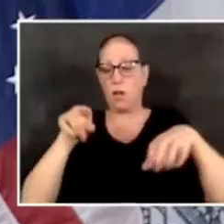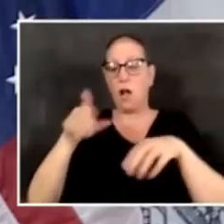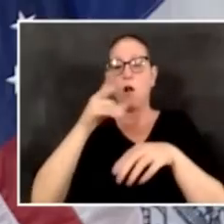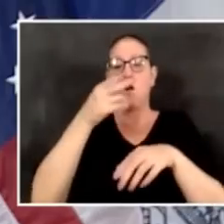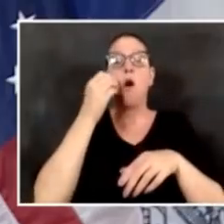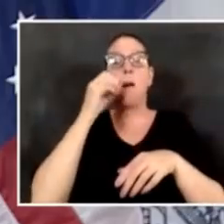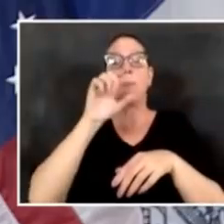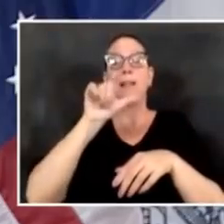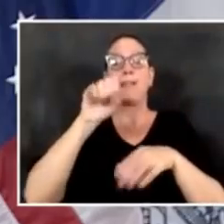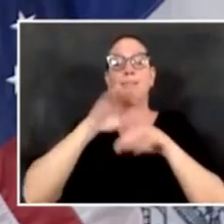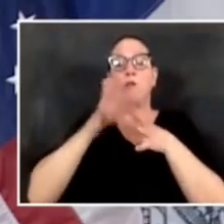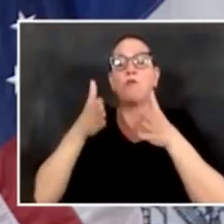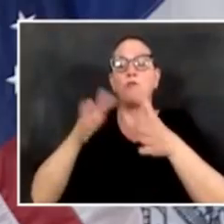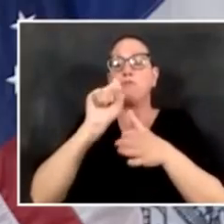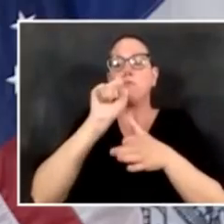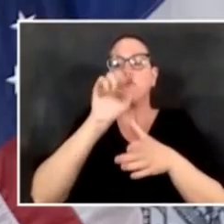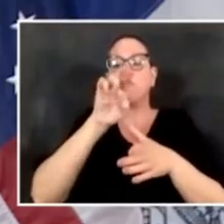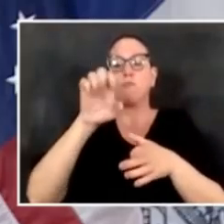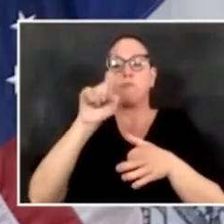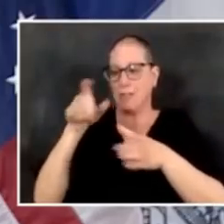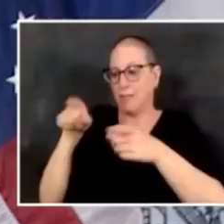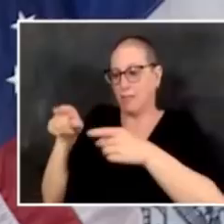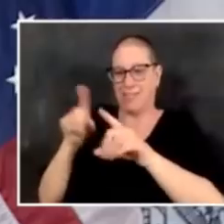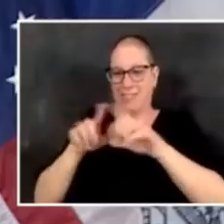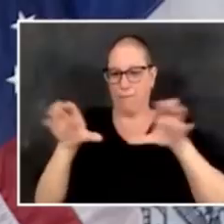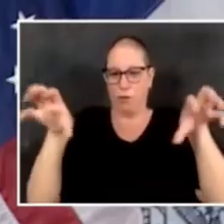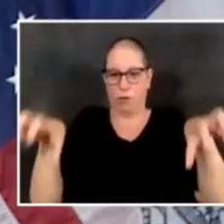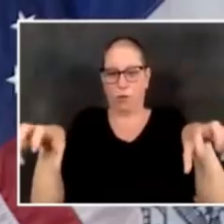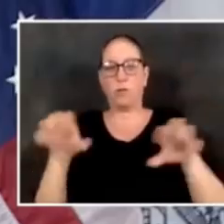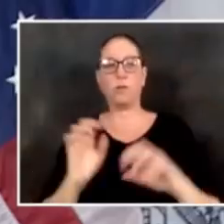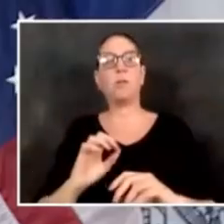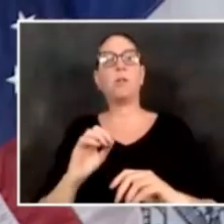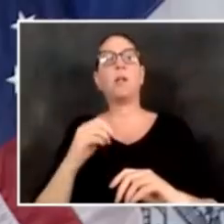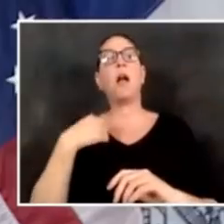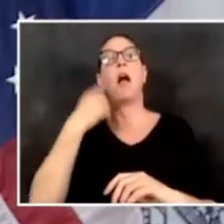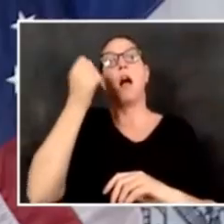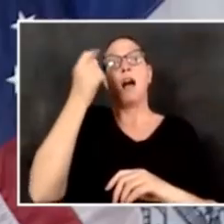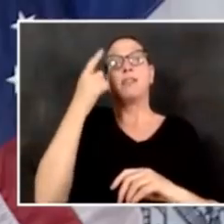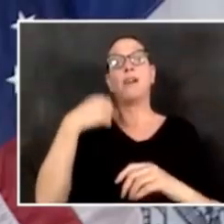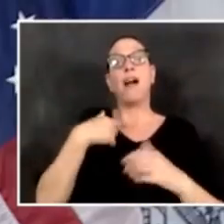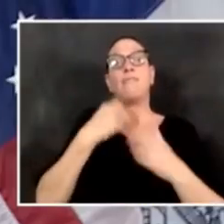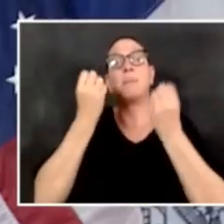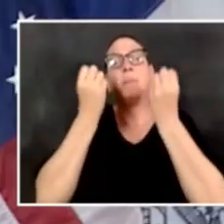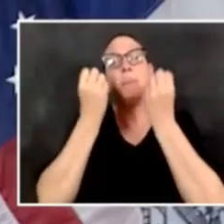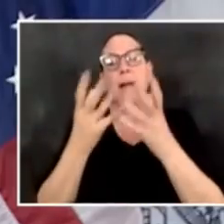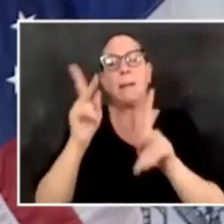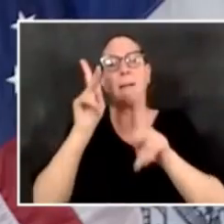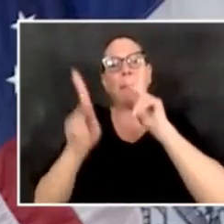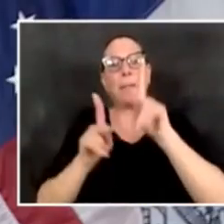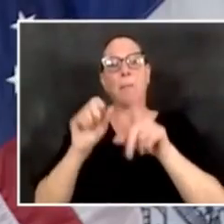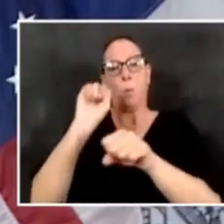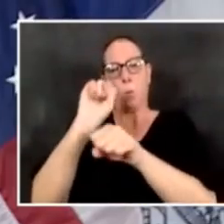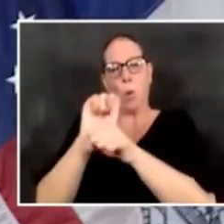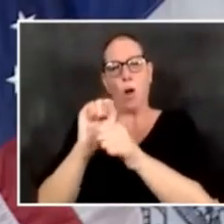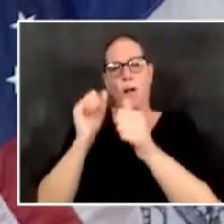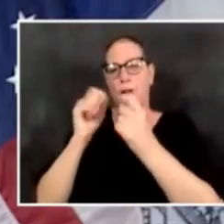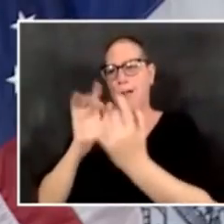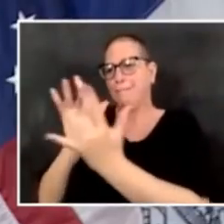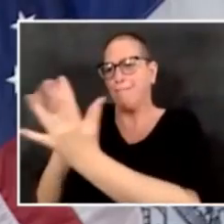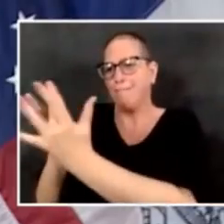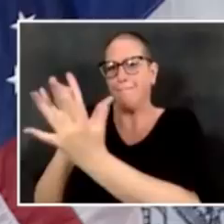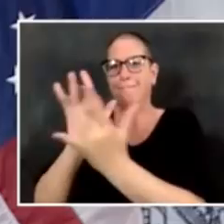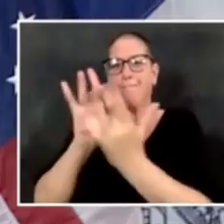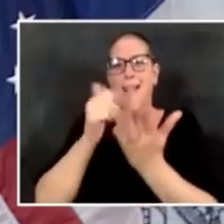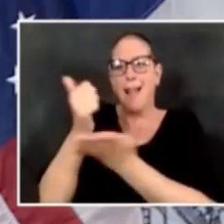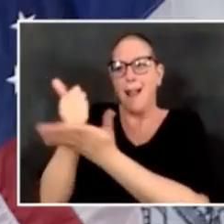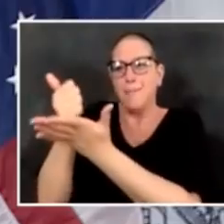teams have made. I have to tell you, these street outreach workers never stopped. Even during this pandemic, they kept going out to try and protect the lives